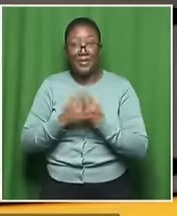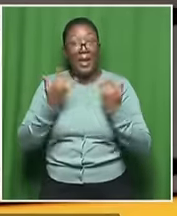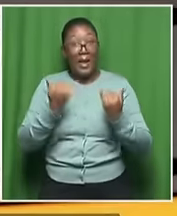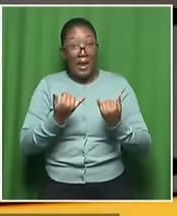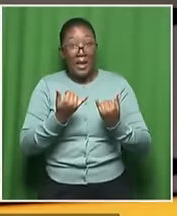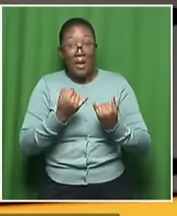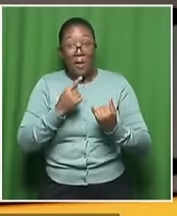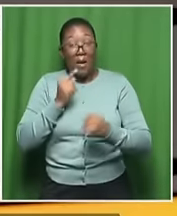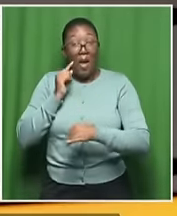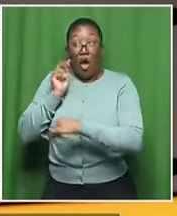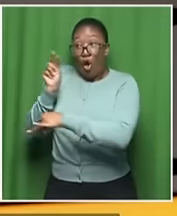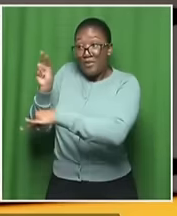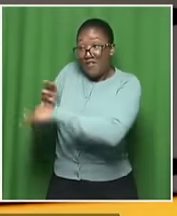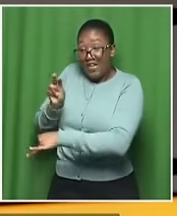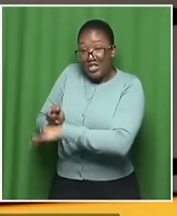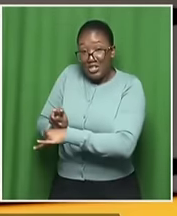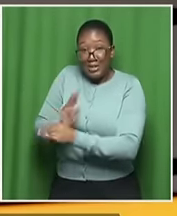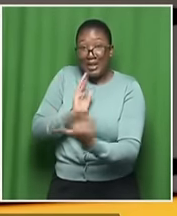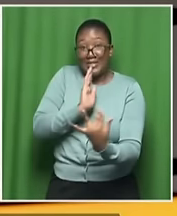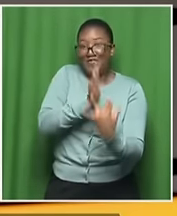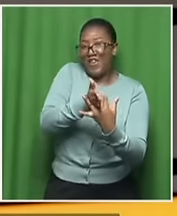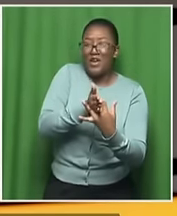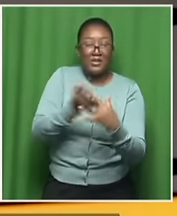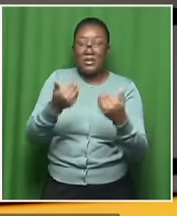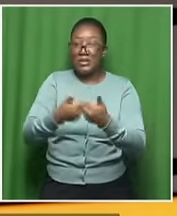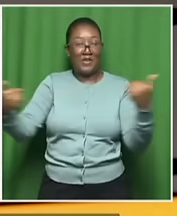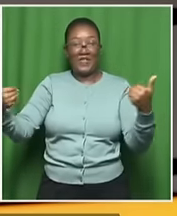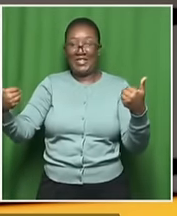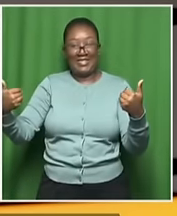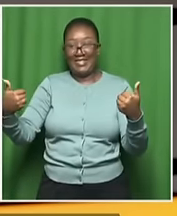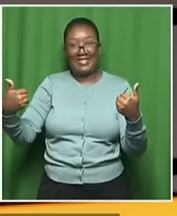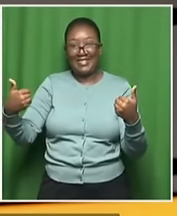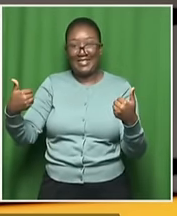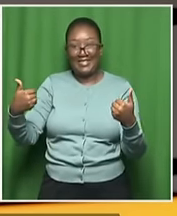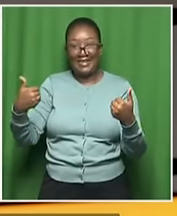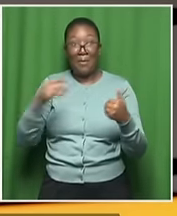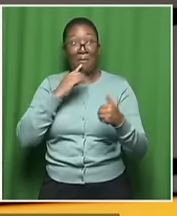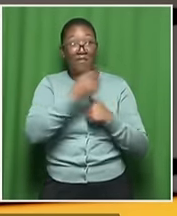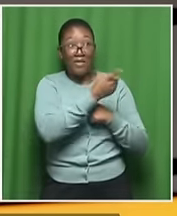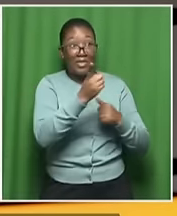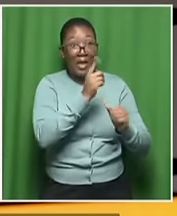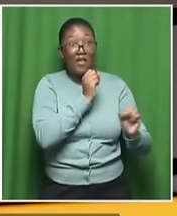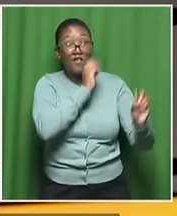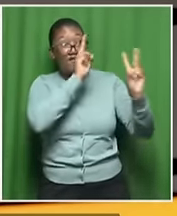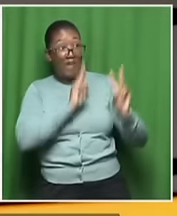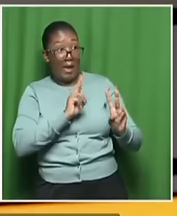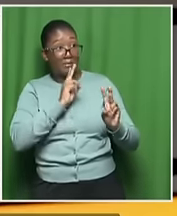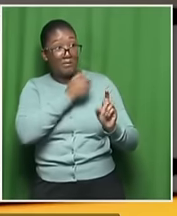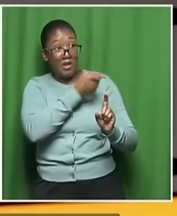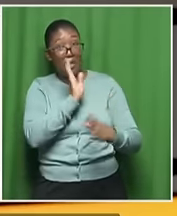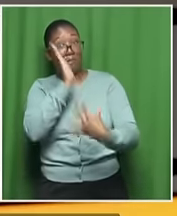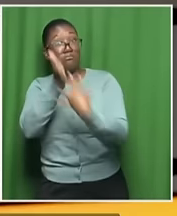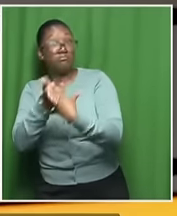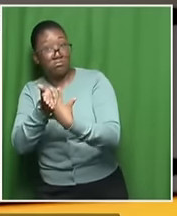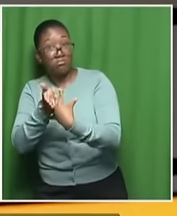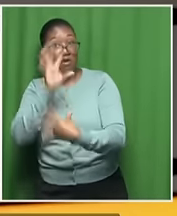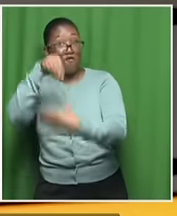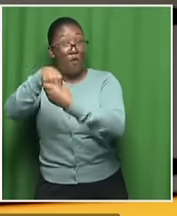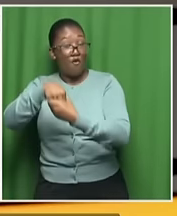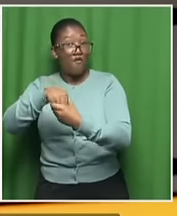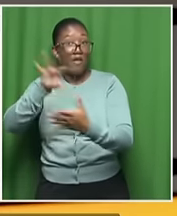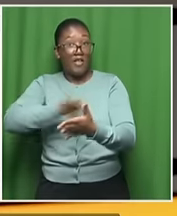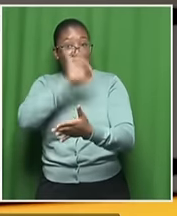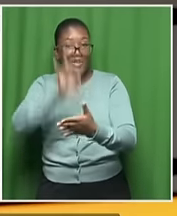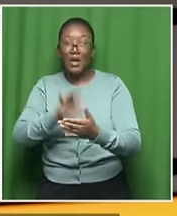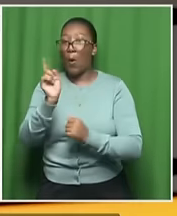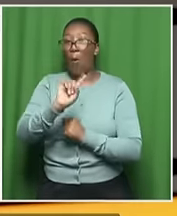and observation. They're not going to interfere with the election. We are worried about interference. You must remember that President